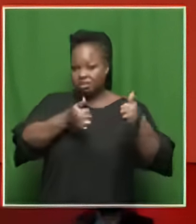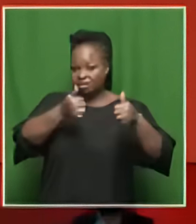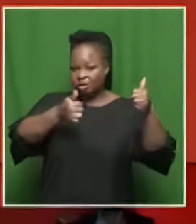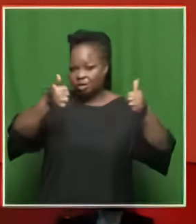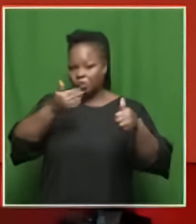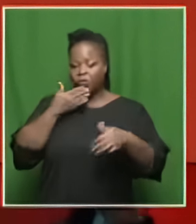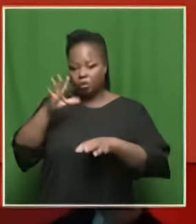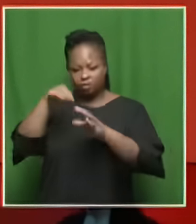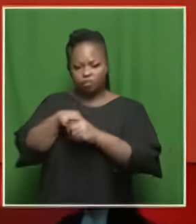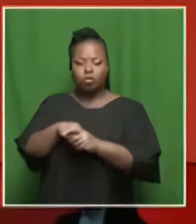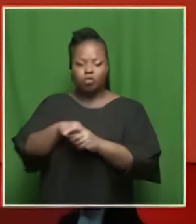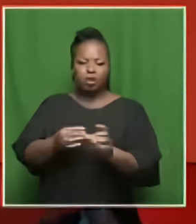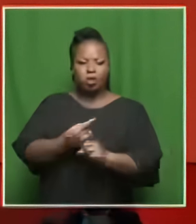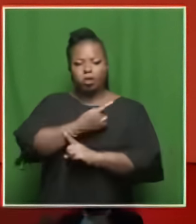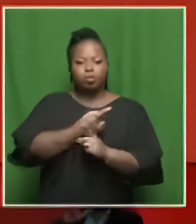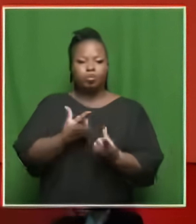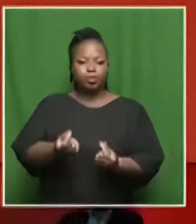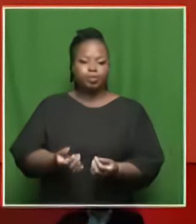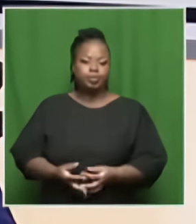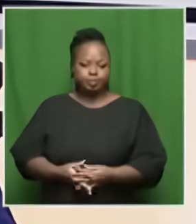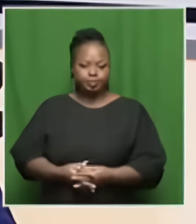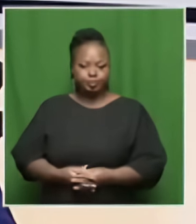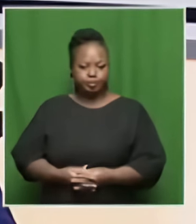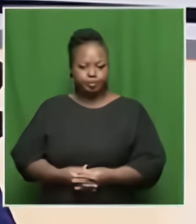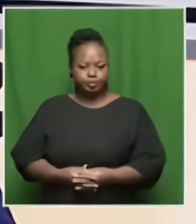are involved in wrongdoing.